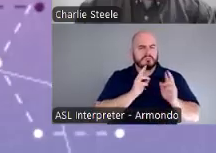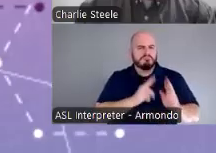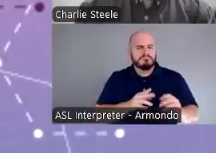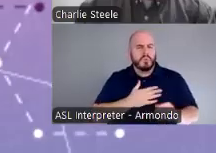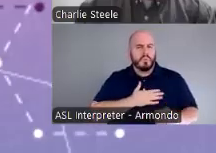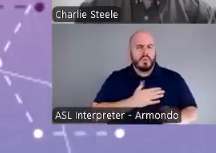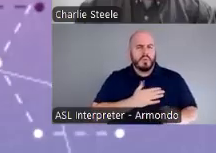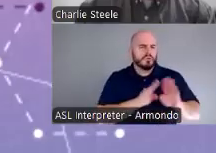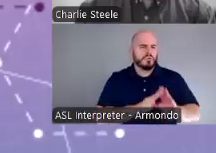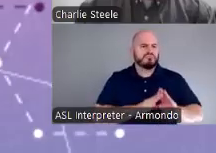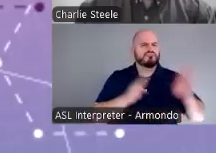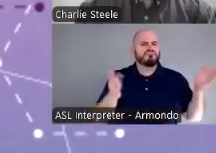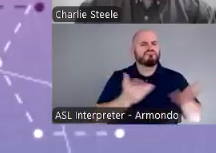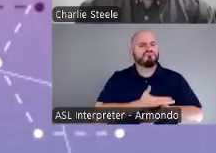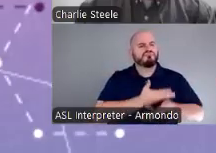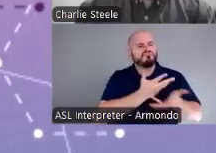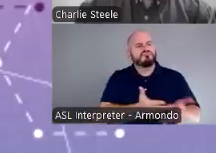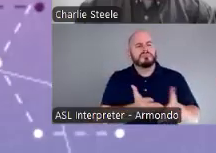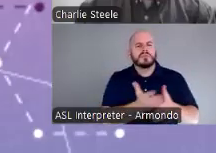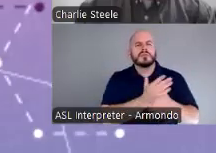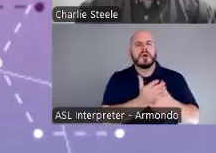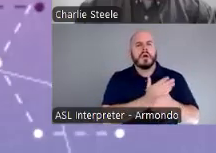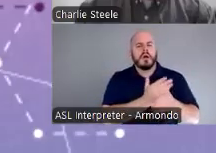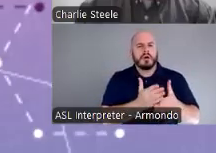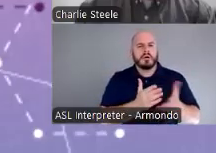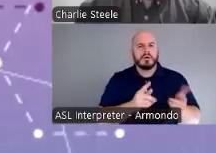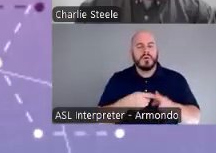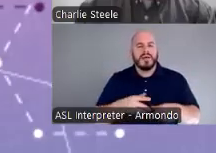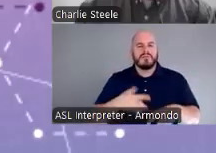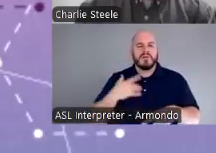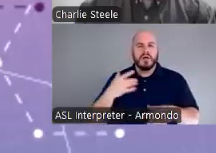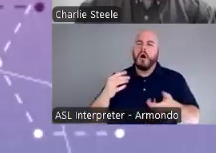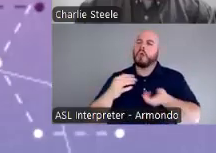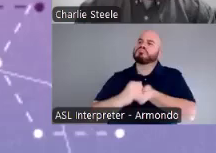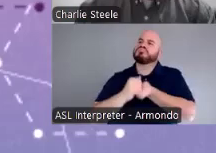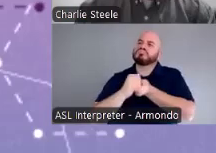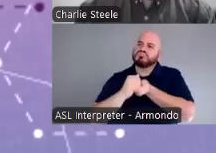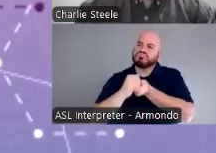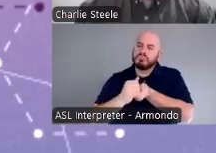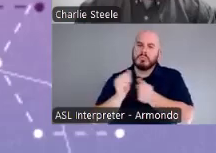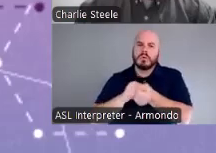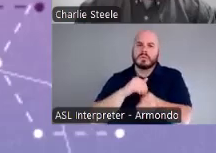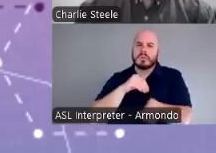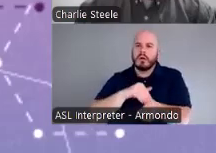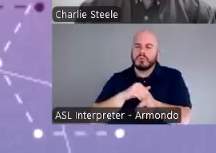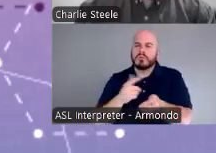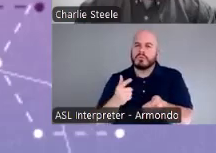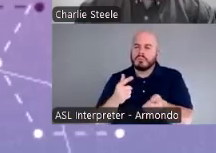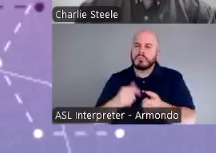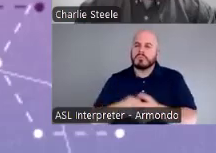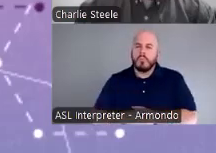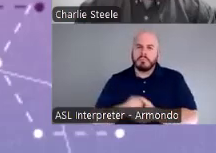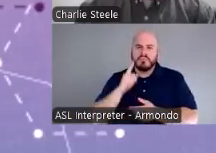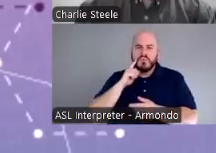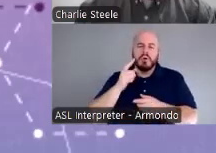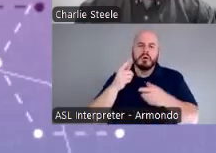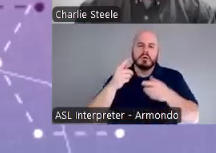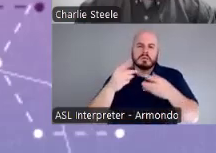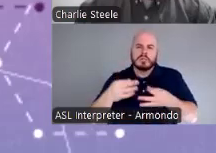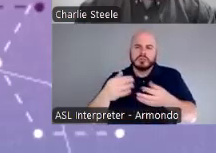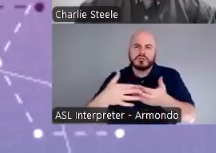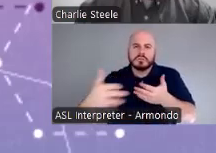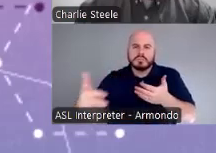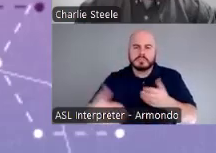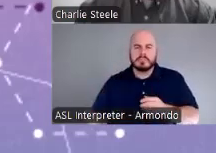when they feel like they're in a partnership with the physician to guide their healthcare decisions. So, for